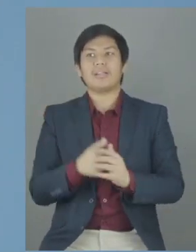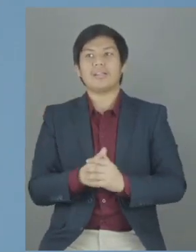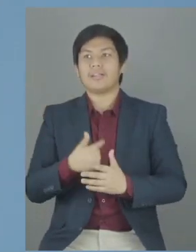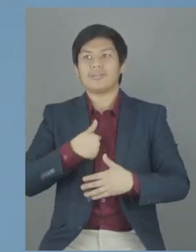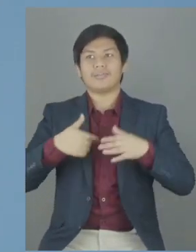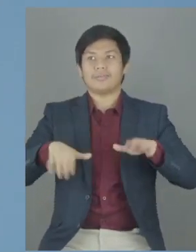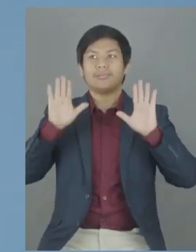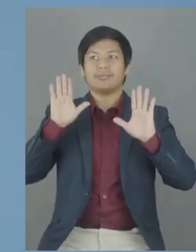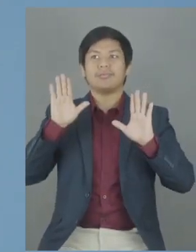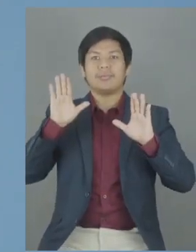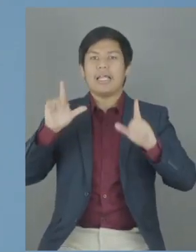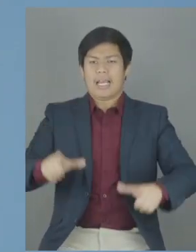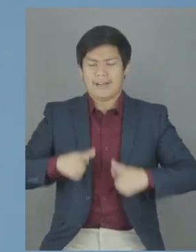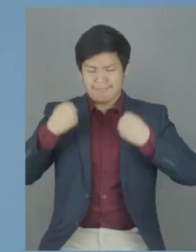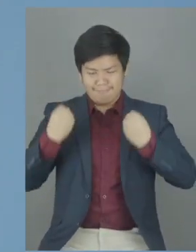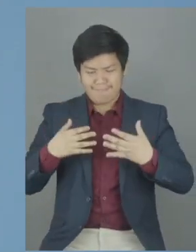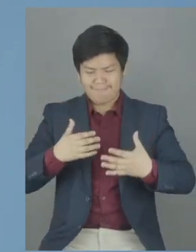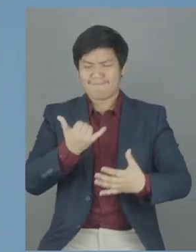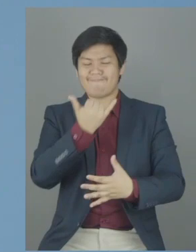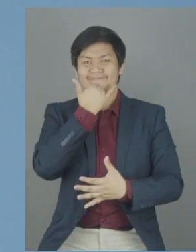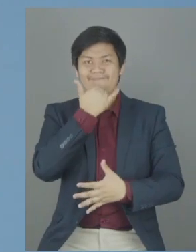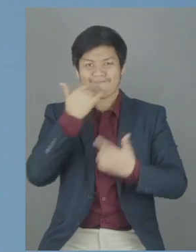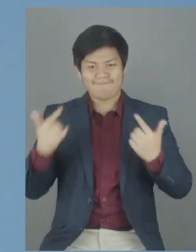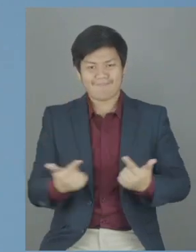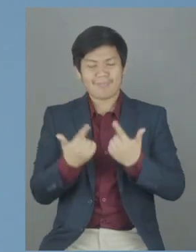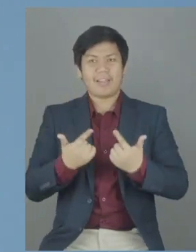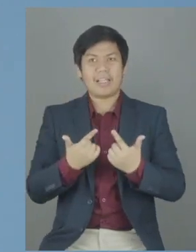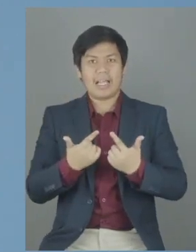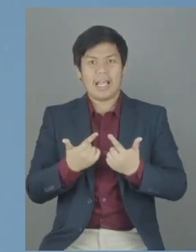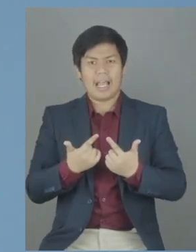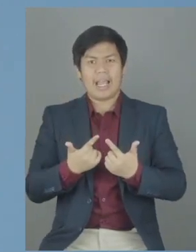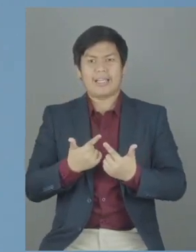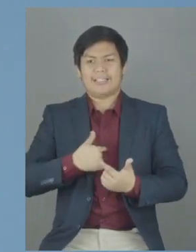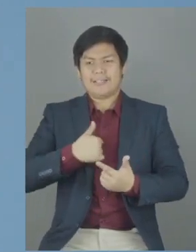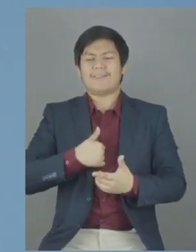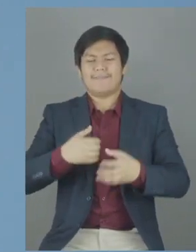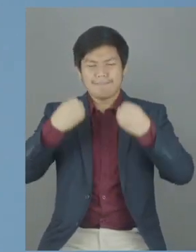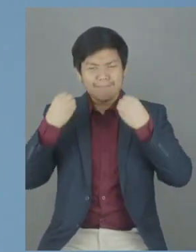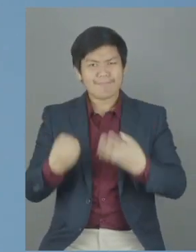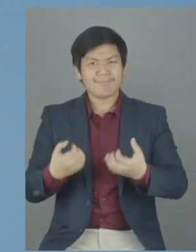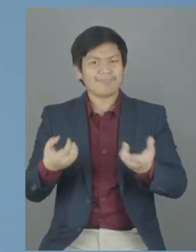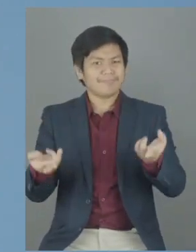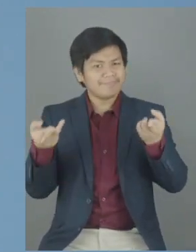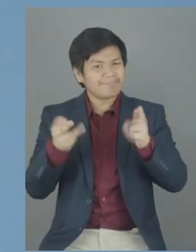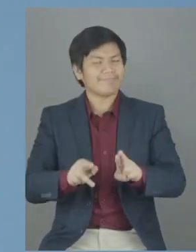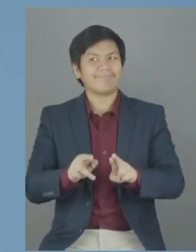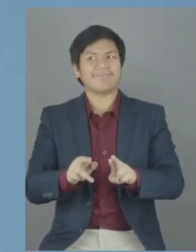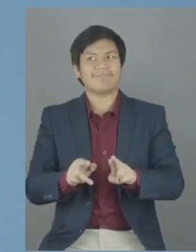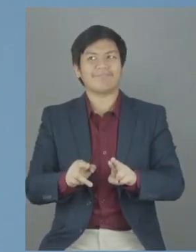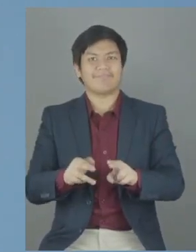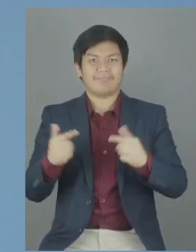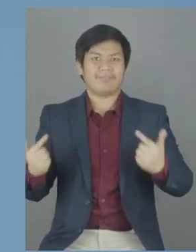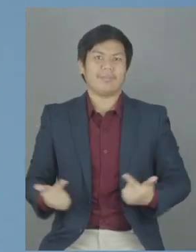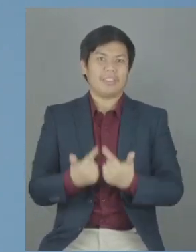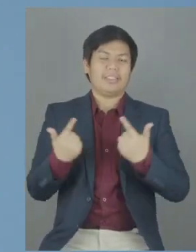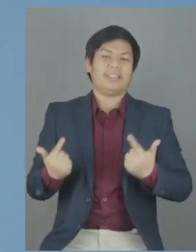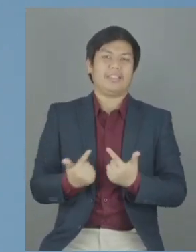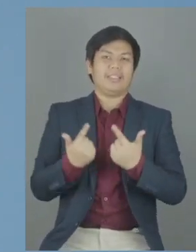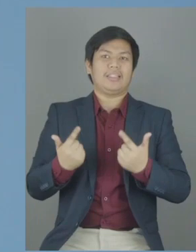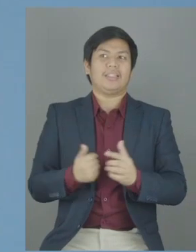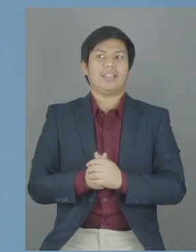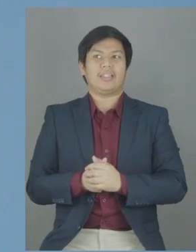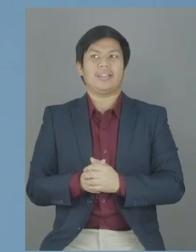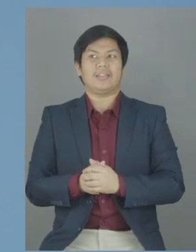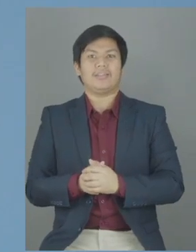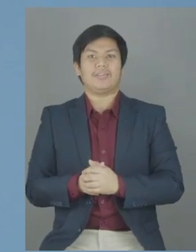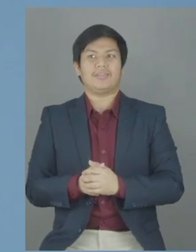my life. I've done wrong things and I'm living in regret or many other consequences of those said wrong things. I want an